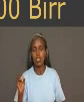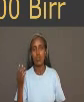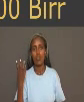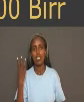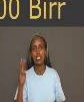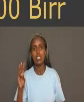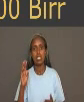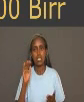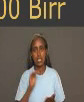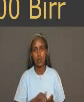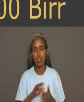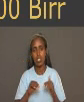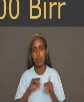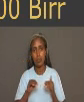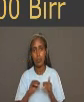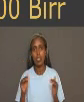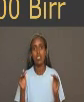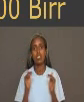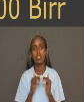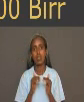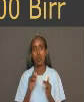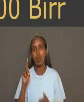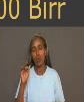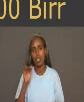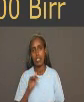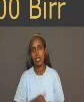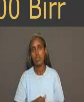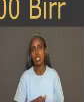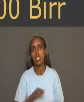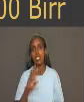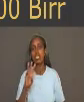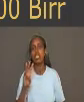10% of 16,000 beer is